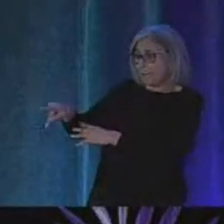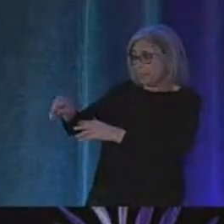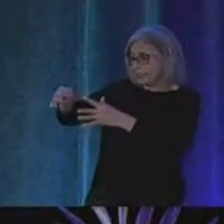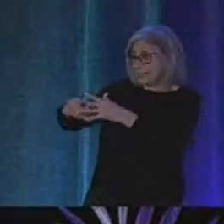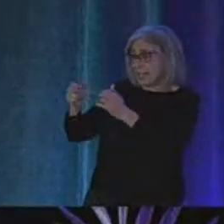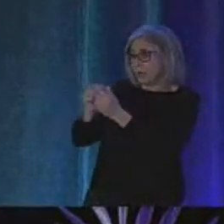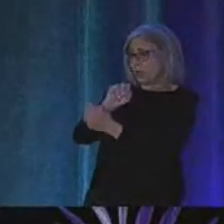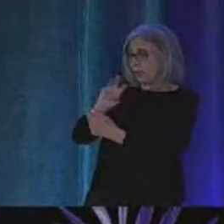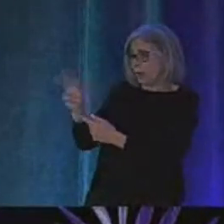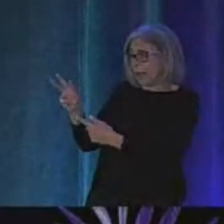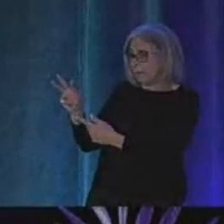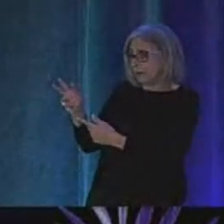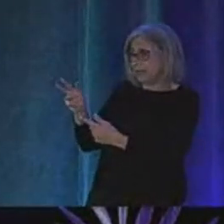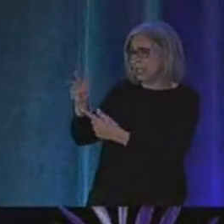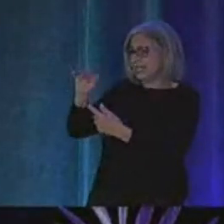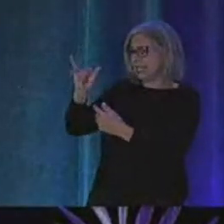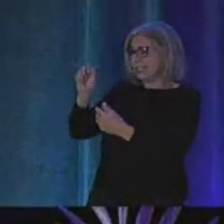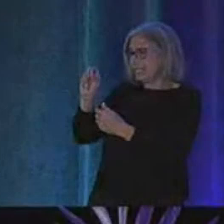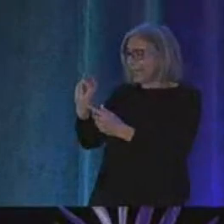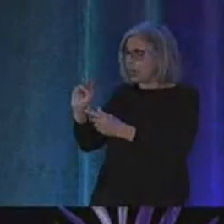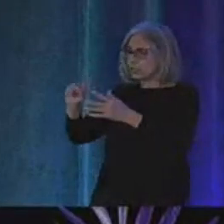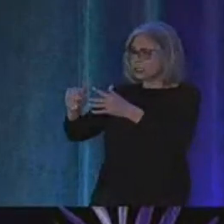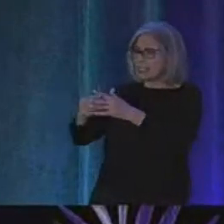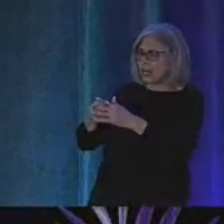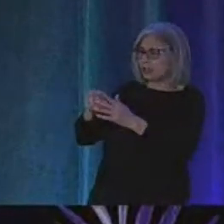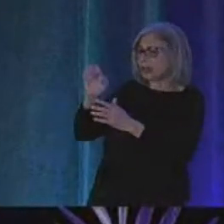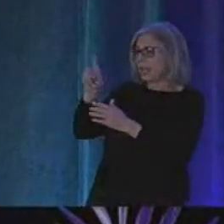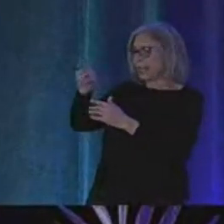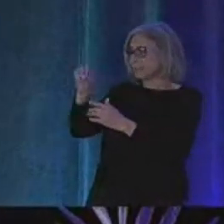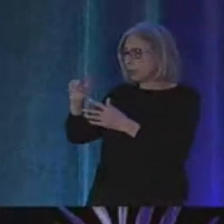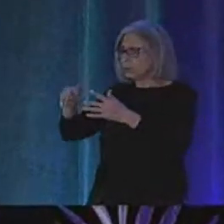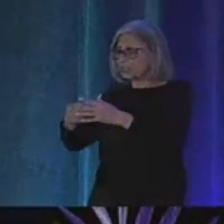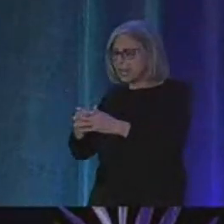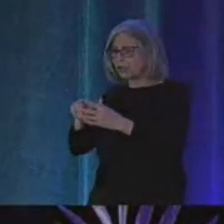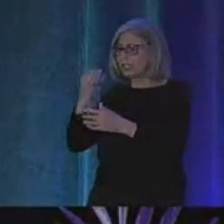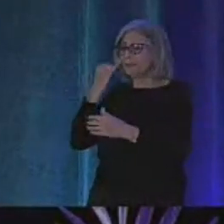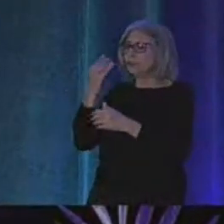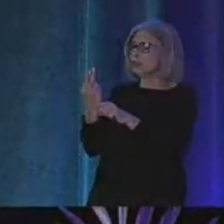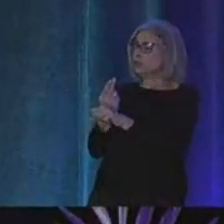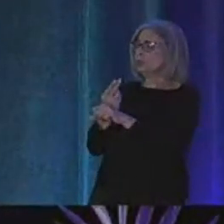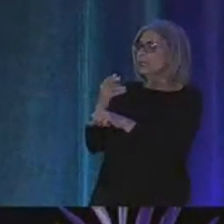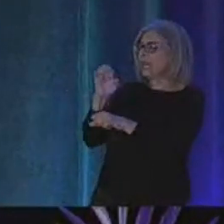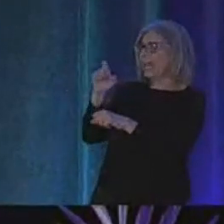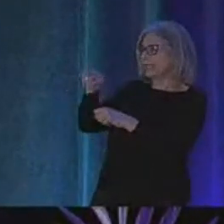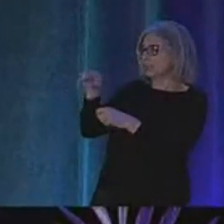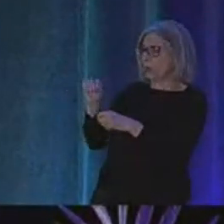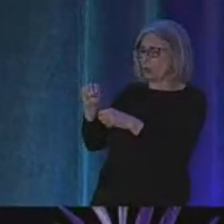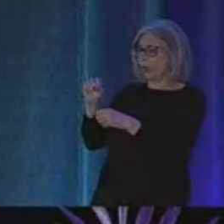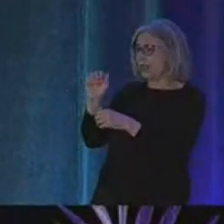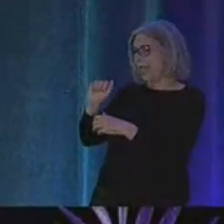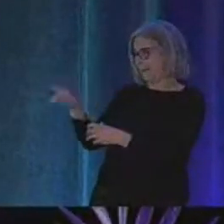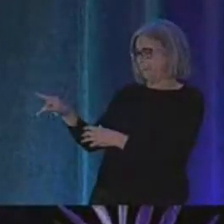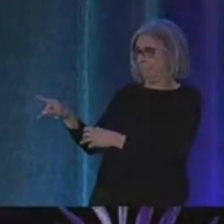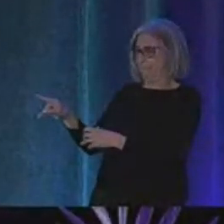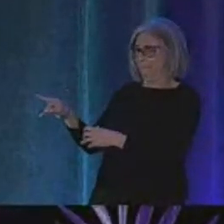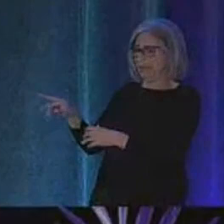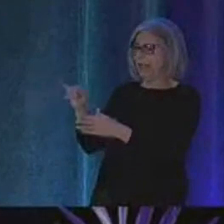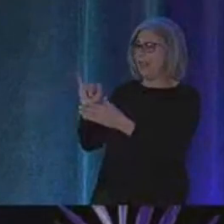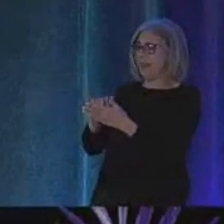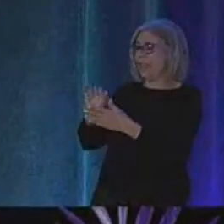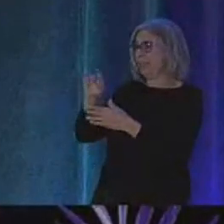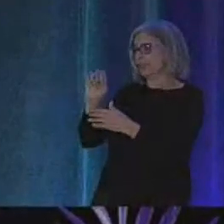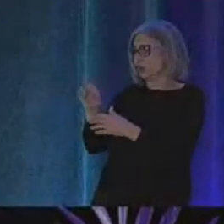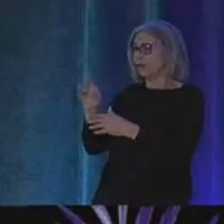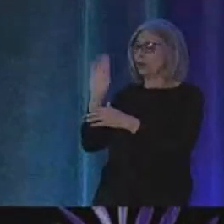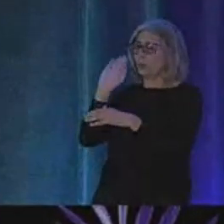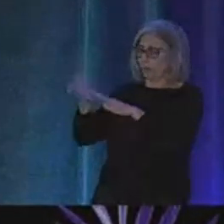you do yarn start or npx expo start if you're doing an expo app. And that will get the server